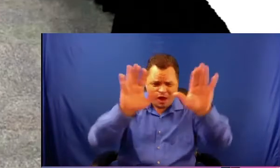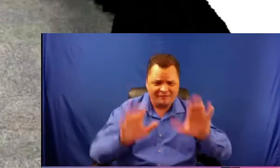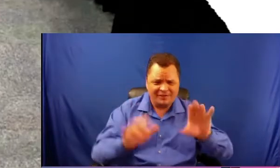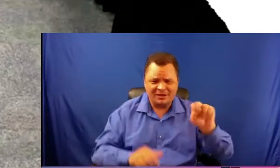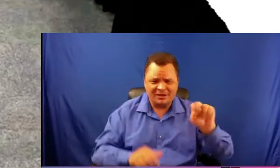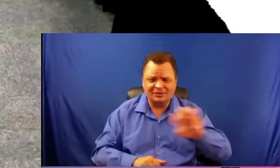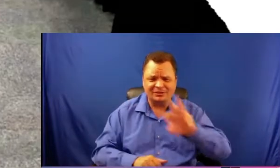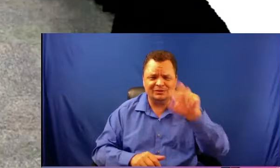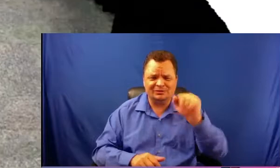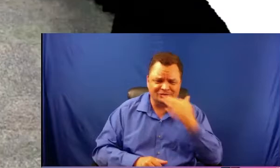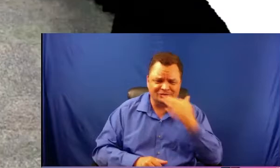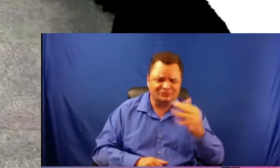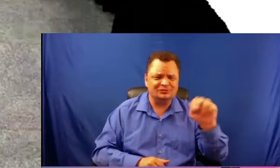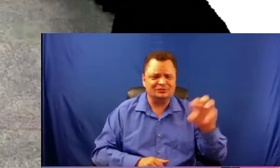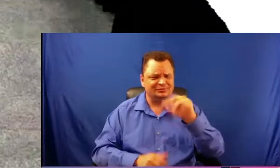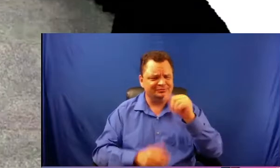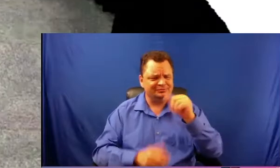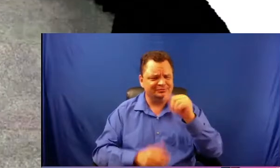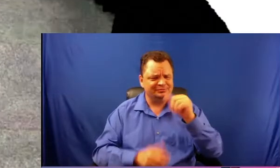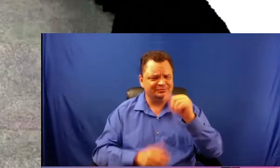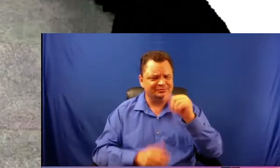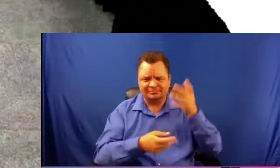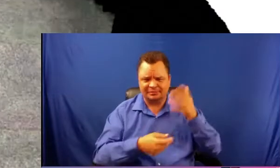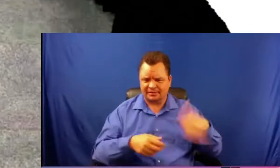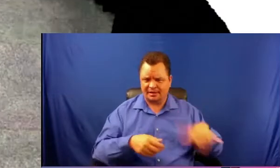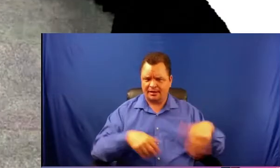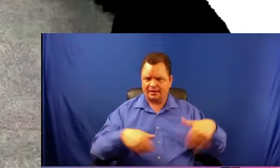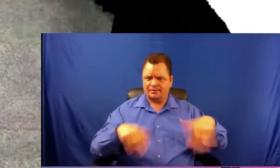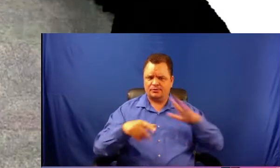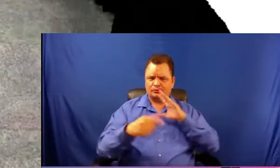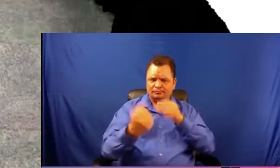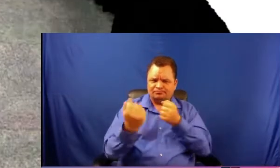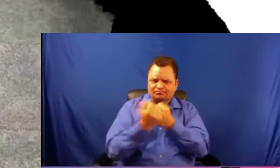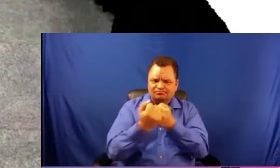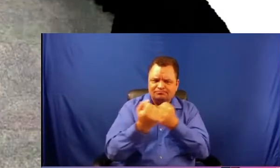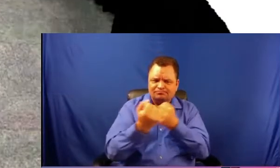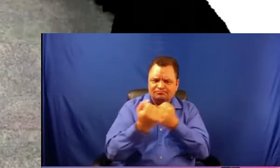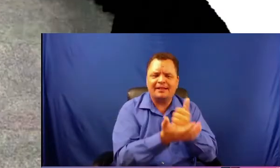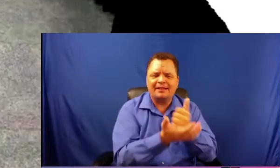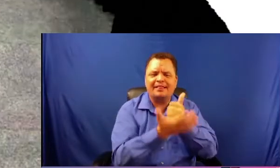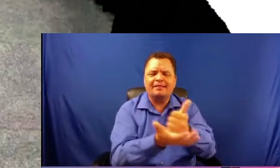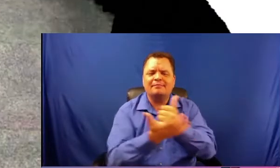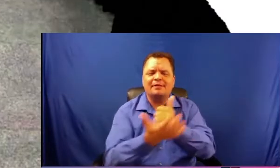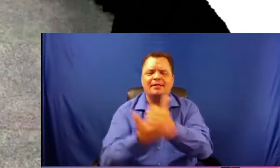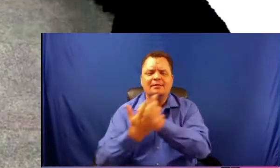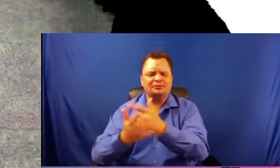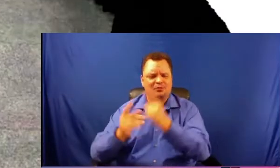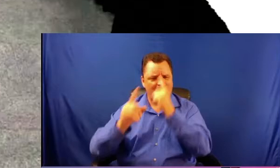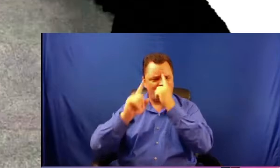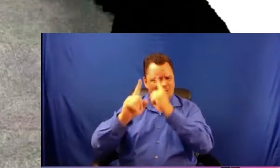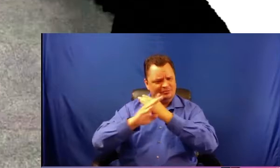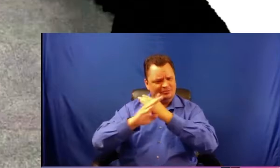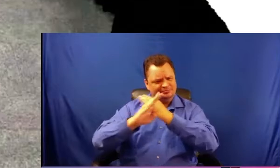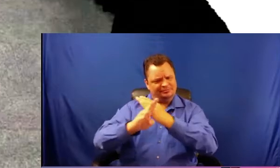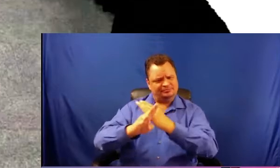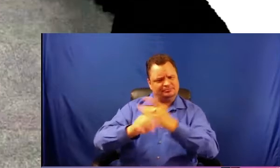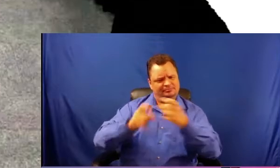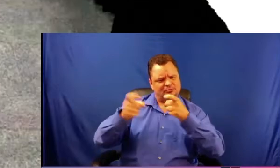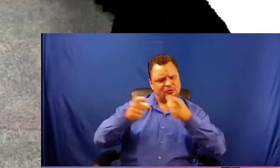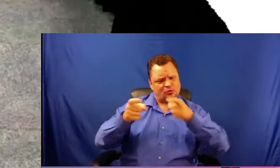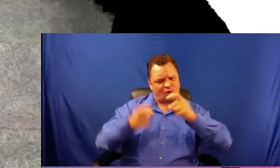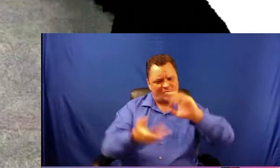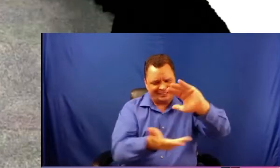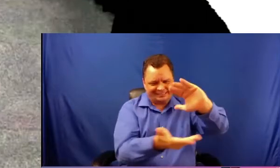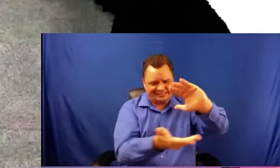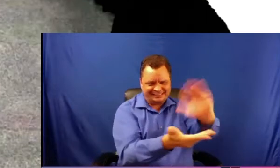to do the things that we want to do to help prevent and control COVID in our county. Well, and